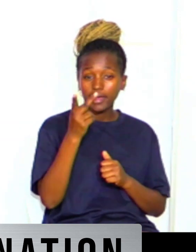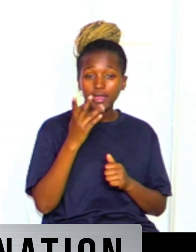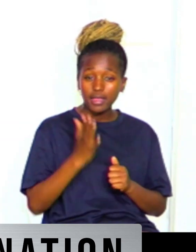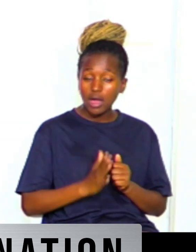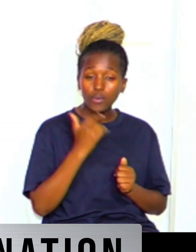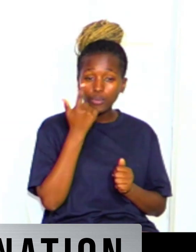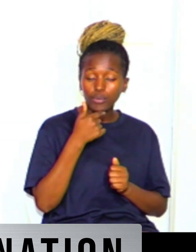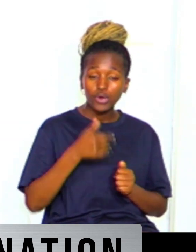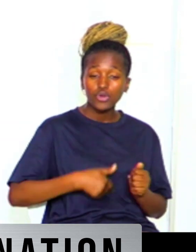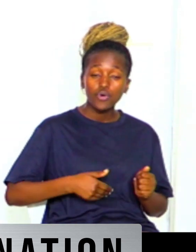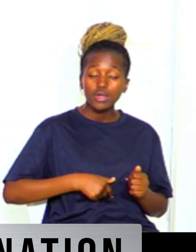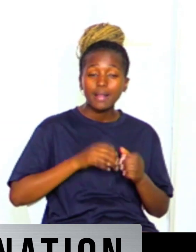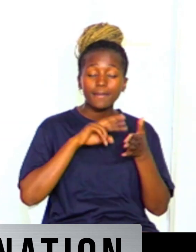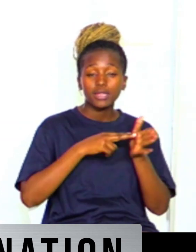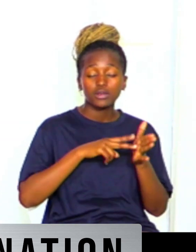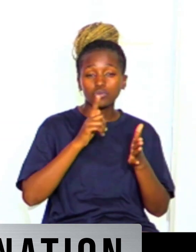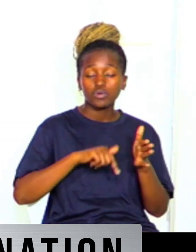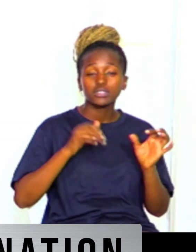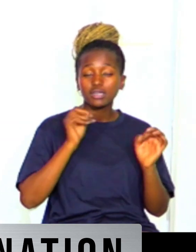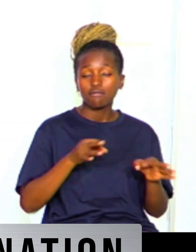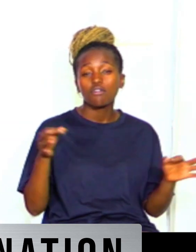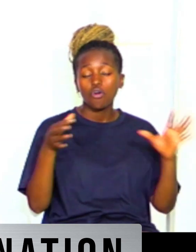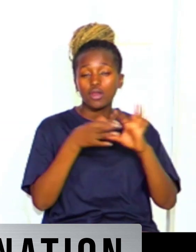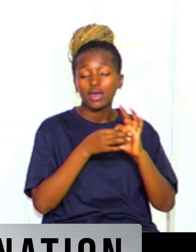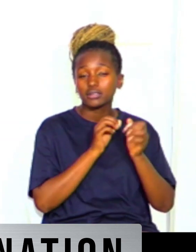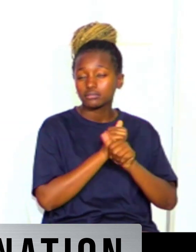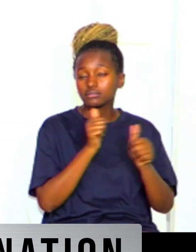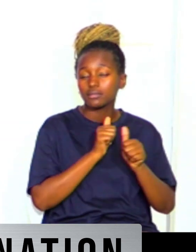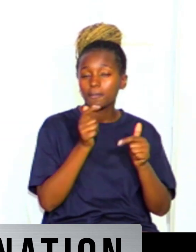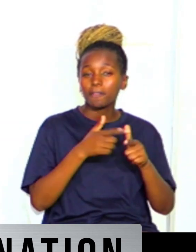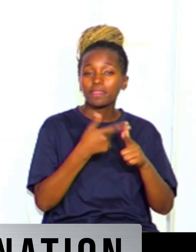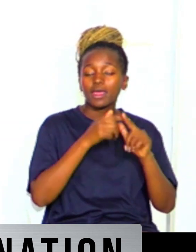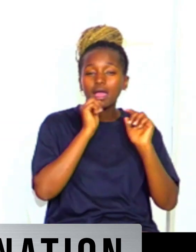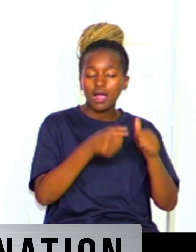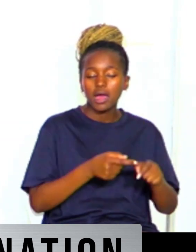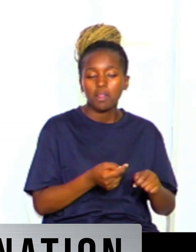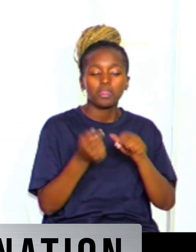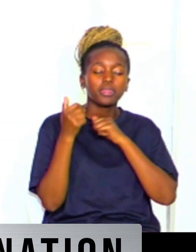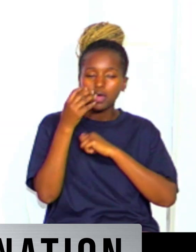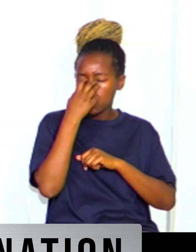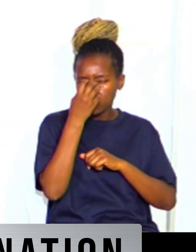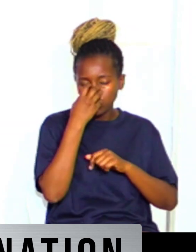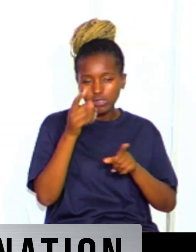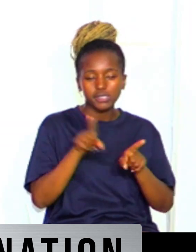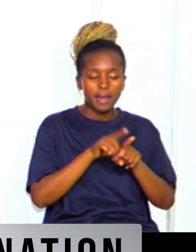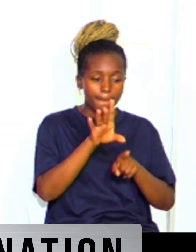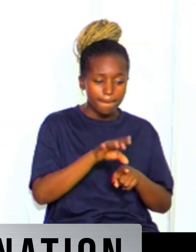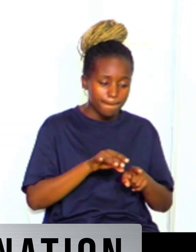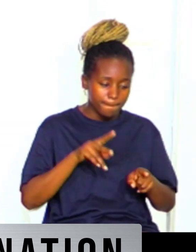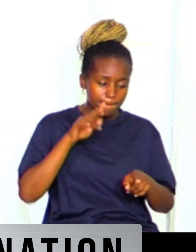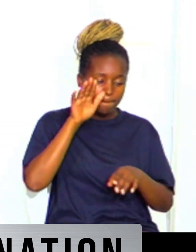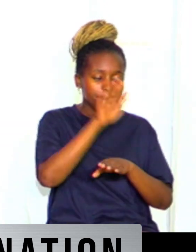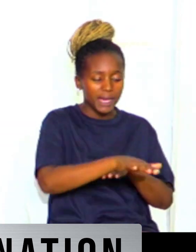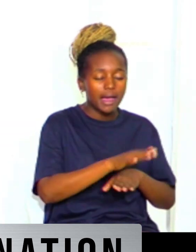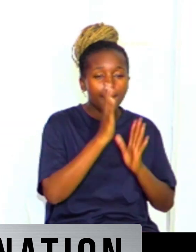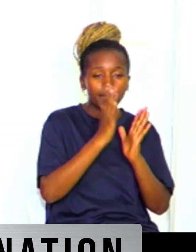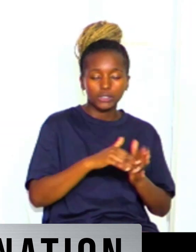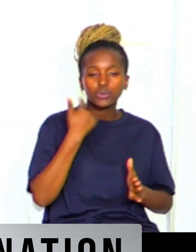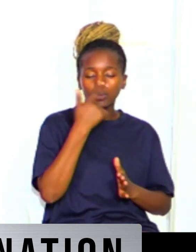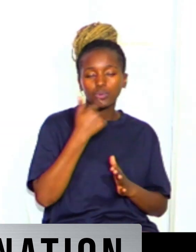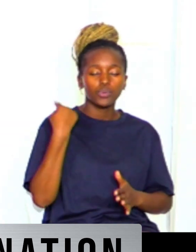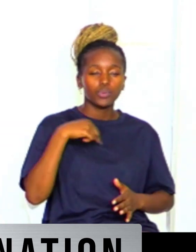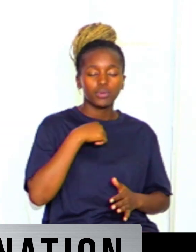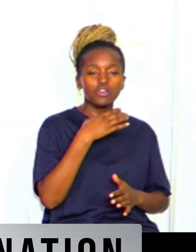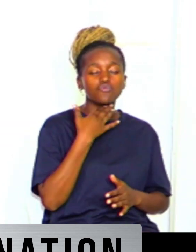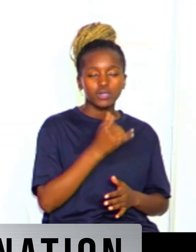65%. Tukikuwa tu united vizuri, president tunatoa. And we are doing whatever that we want to do. But what